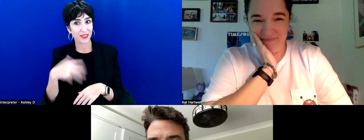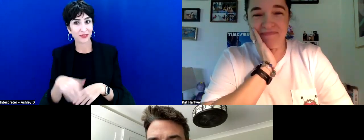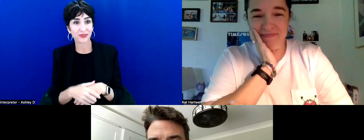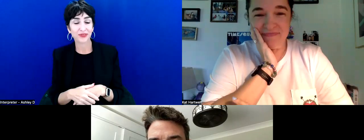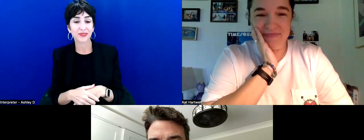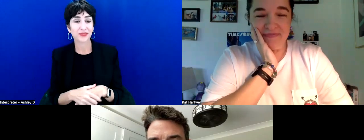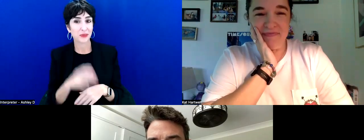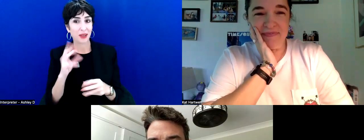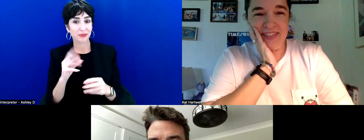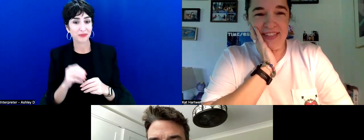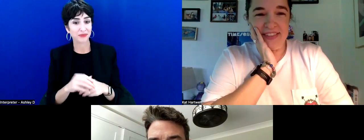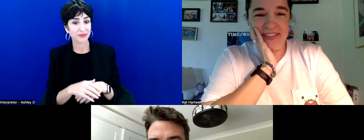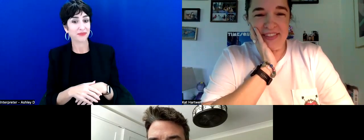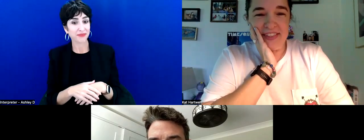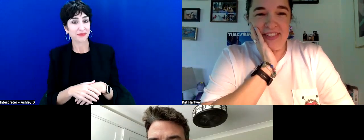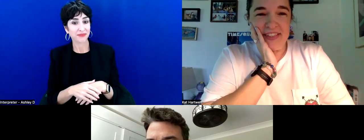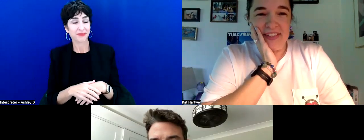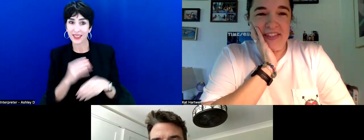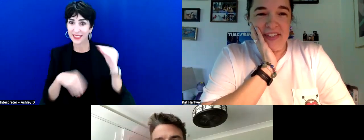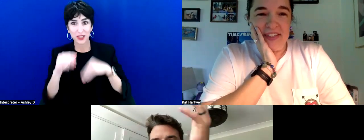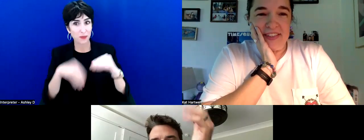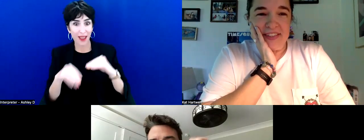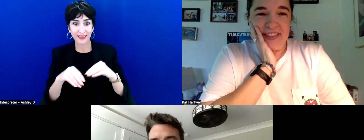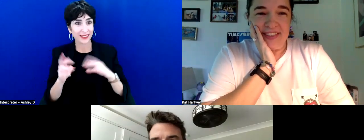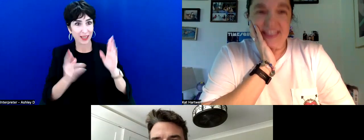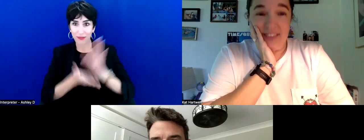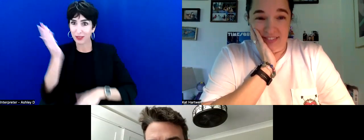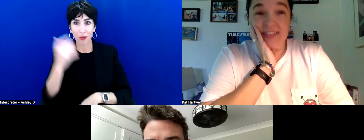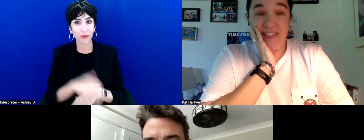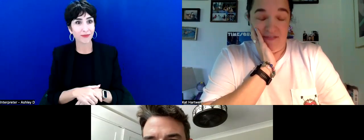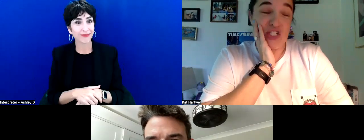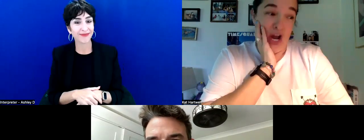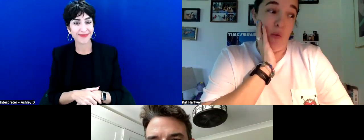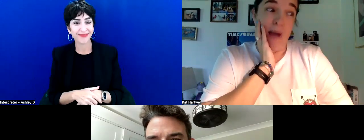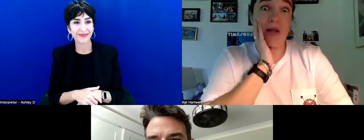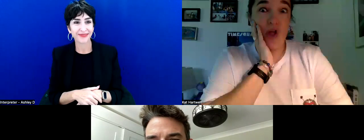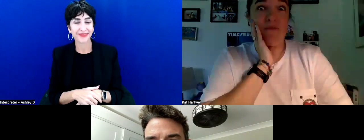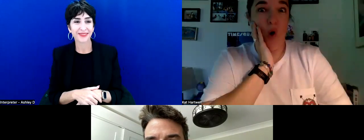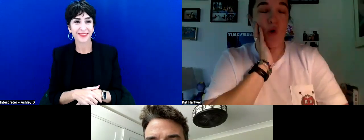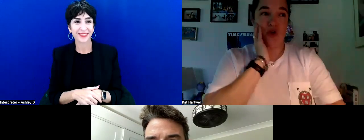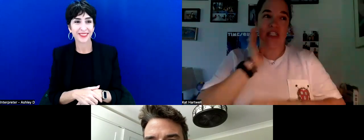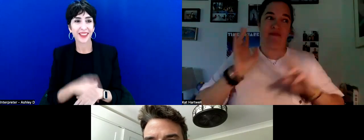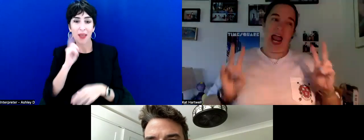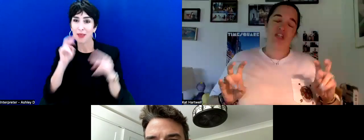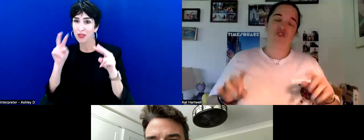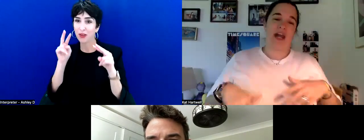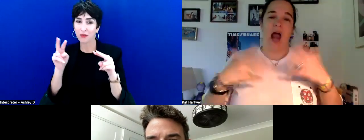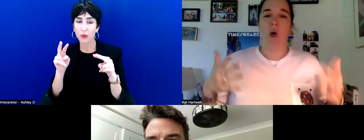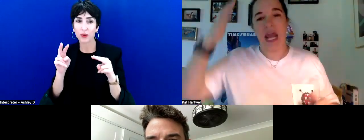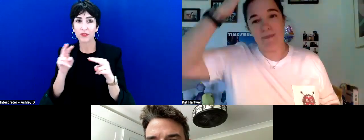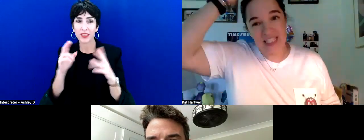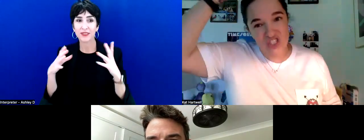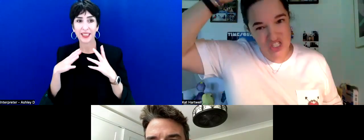Yeah. Well, let's get you packed then and on your way. But I've been looking forward to the